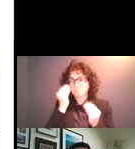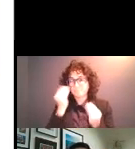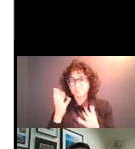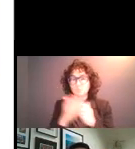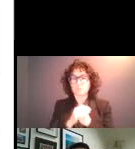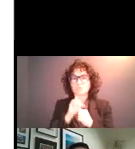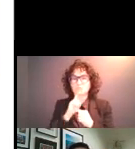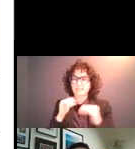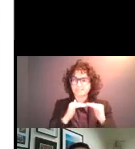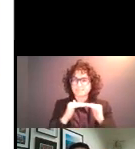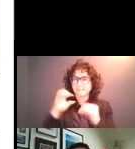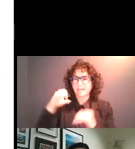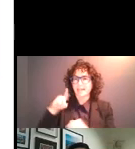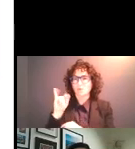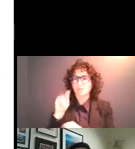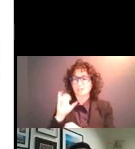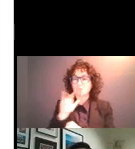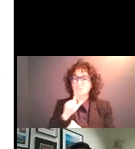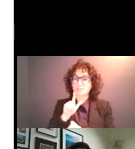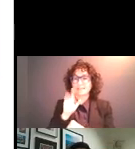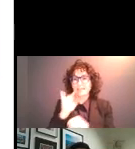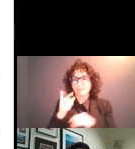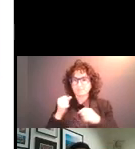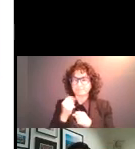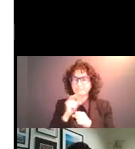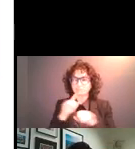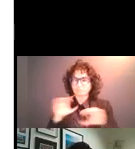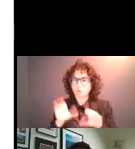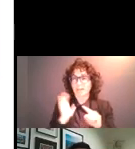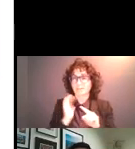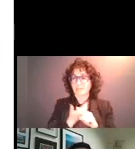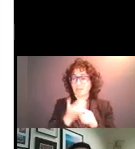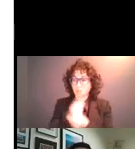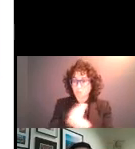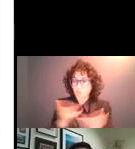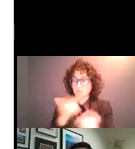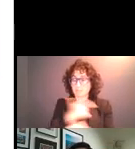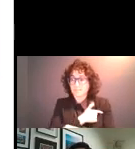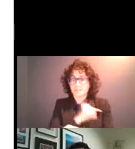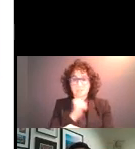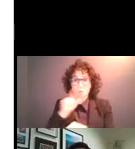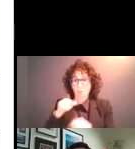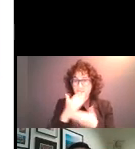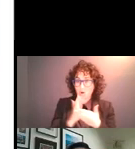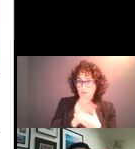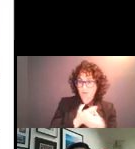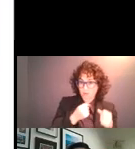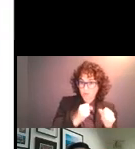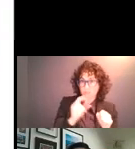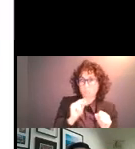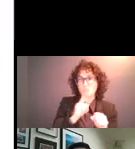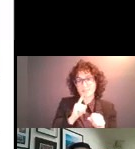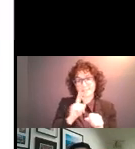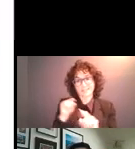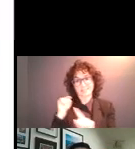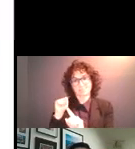drives all the vaccine distribution philosophy here in the city. It's not just a part of our strategy, it is our strategy. We aim to be